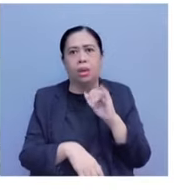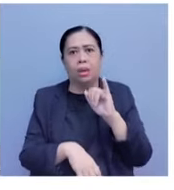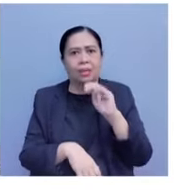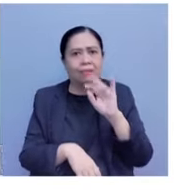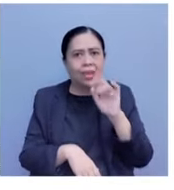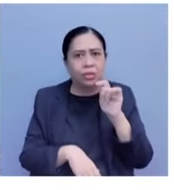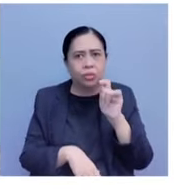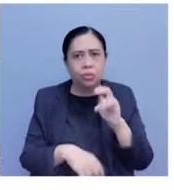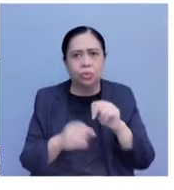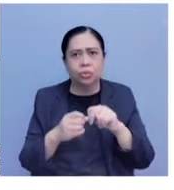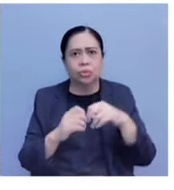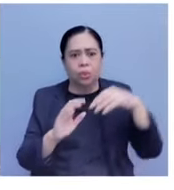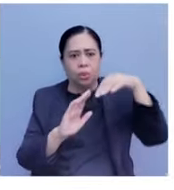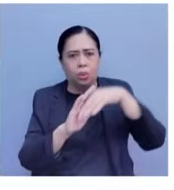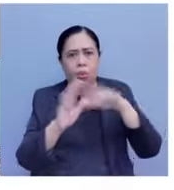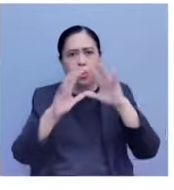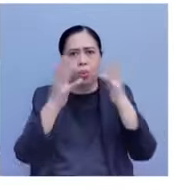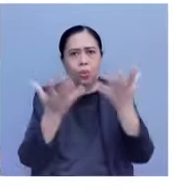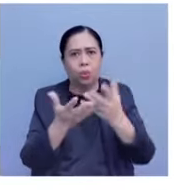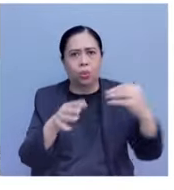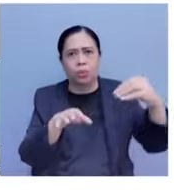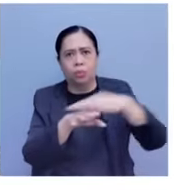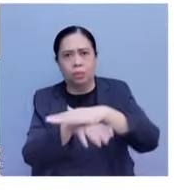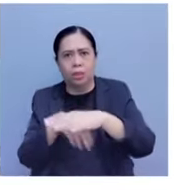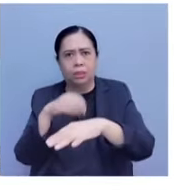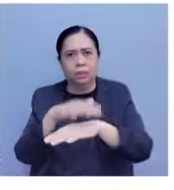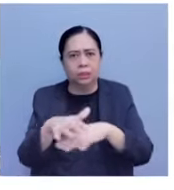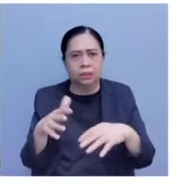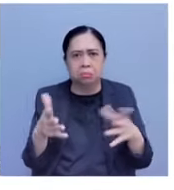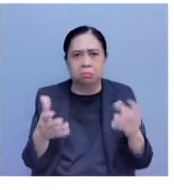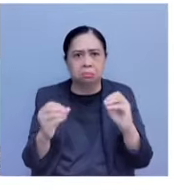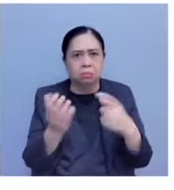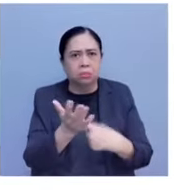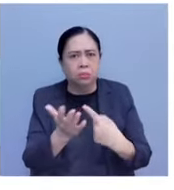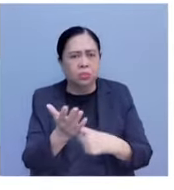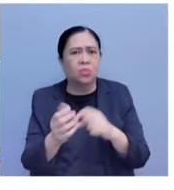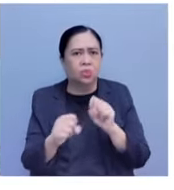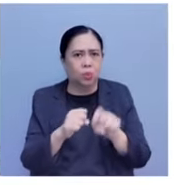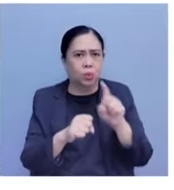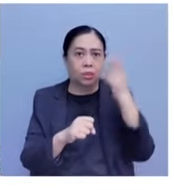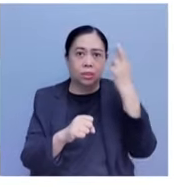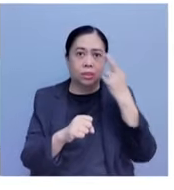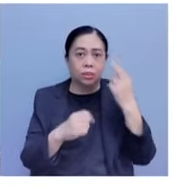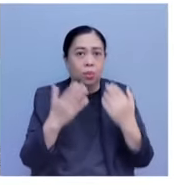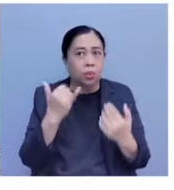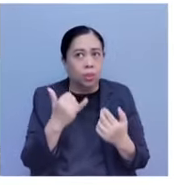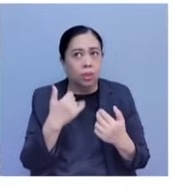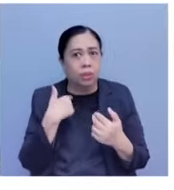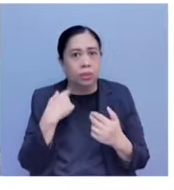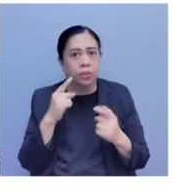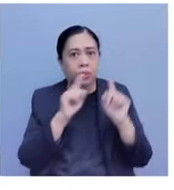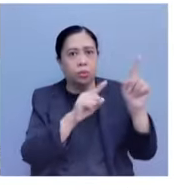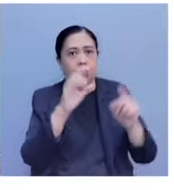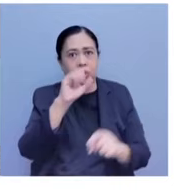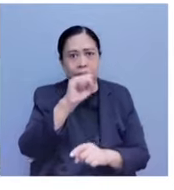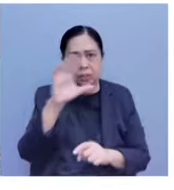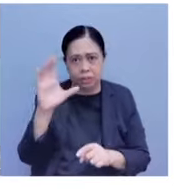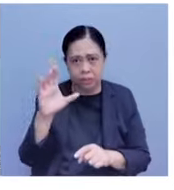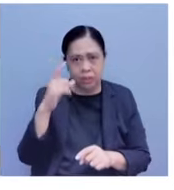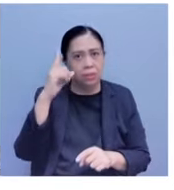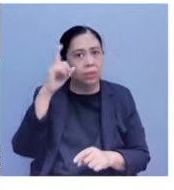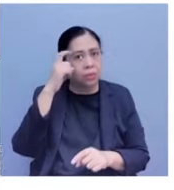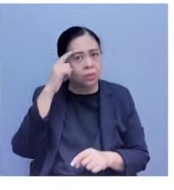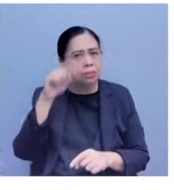with recession worldwide. Mm. But they haven't really gone through that. So that's one of the reasons why we went to the Supreme Court, because